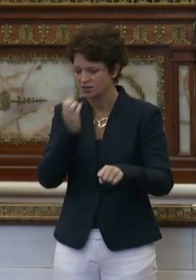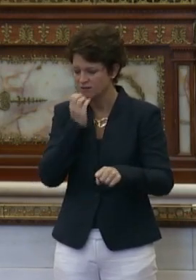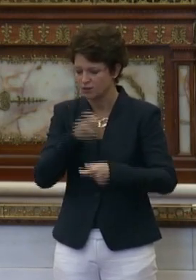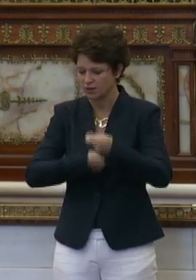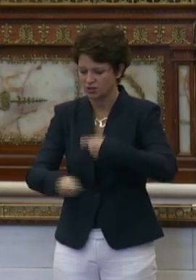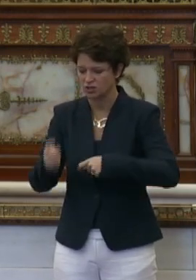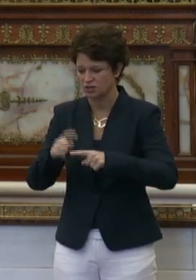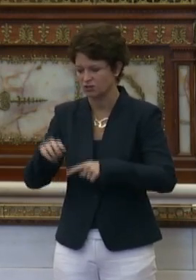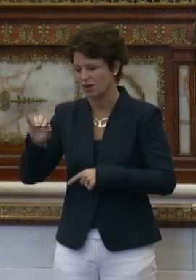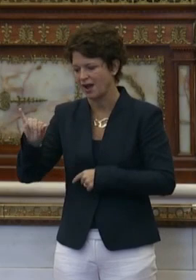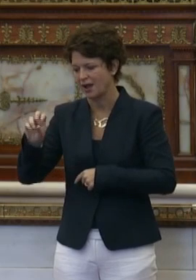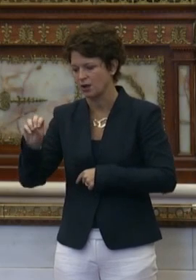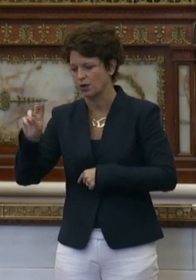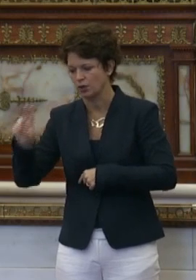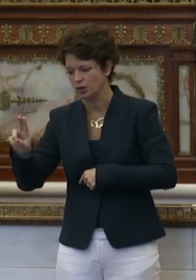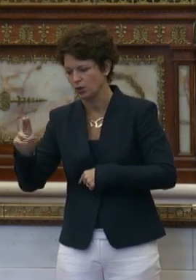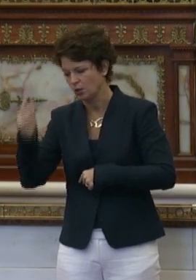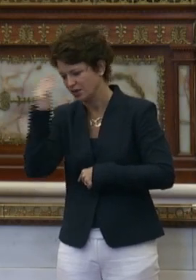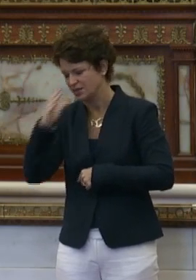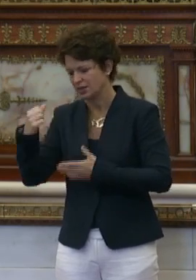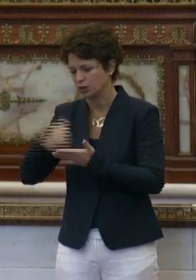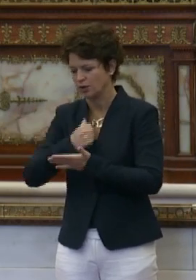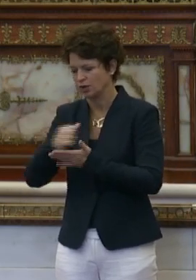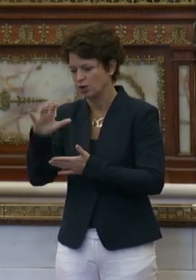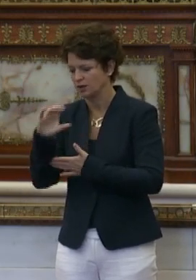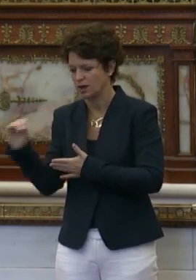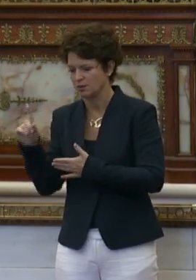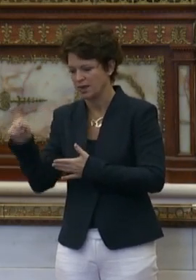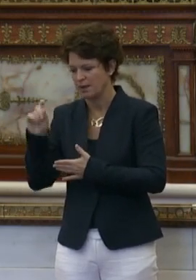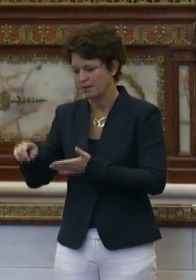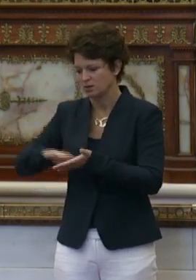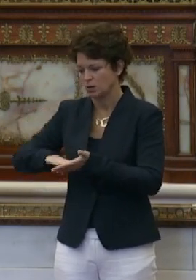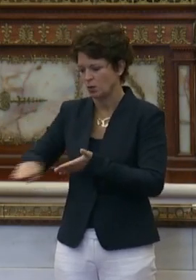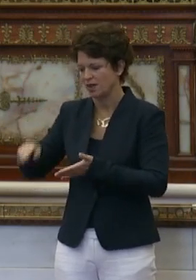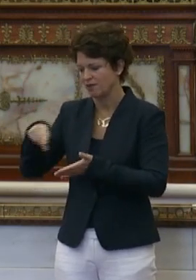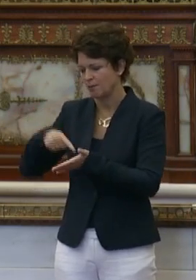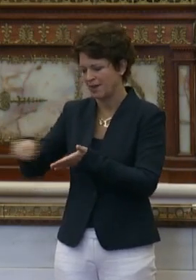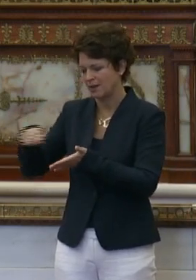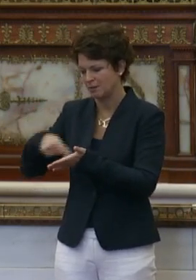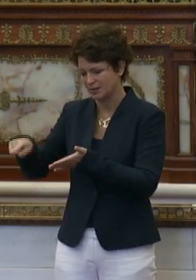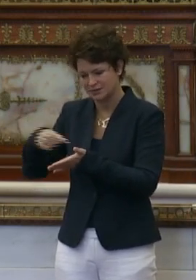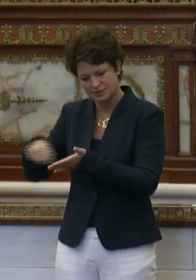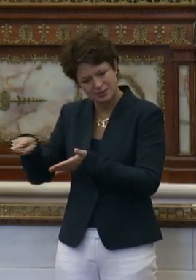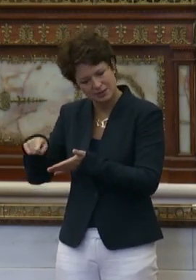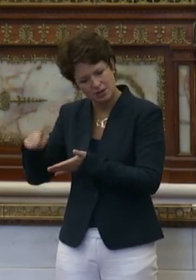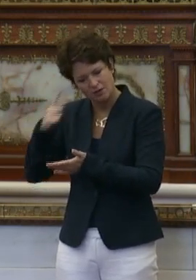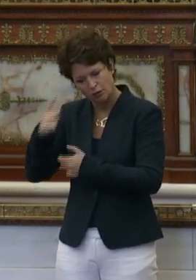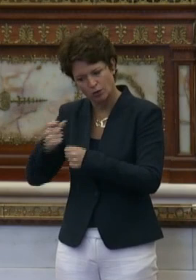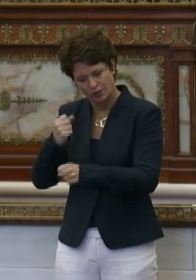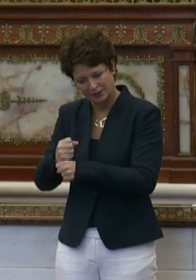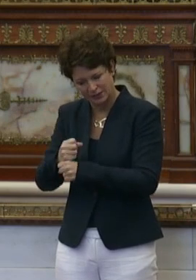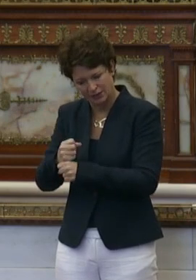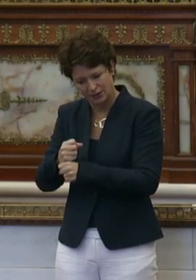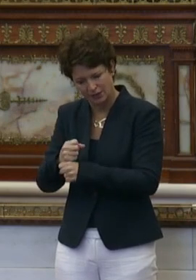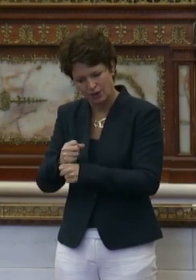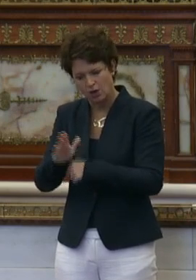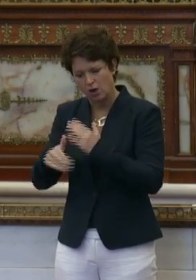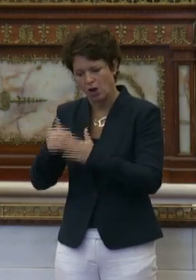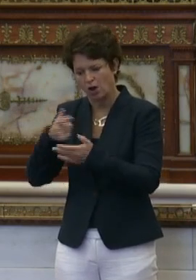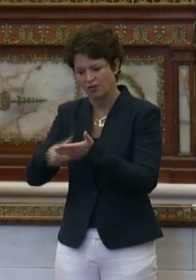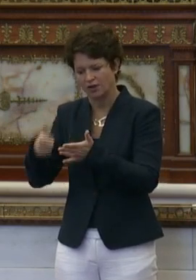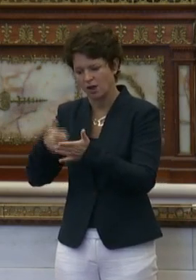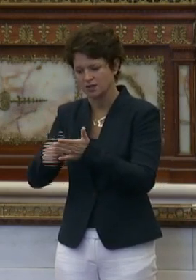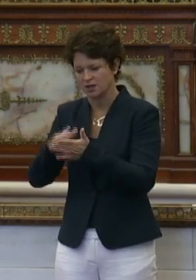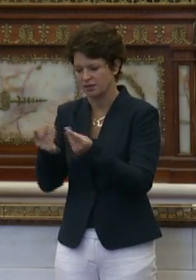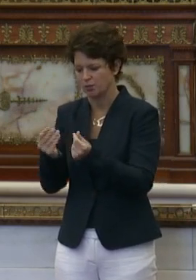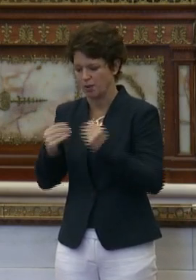for IOUs or telling credit card companies that they must waive payments in the central goods for the year. You're putting all the costs on the property